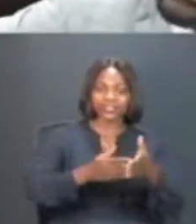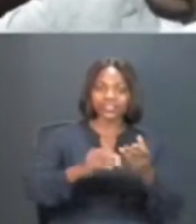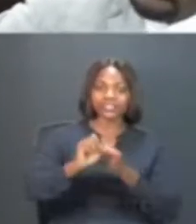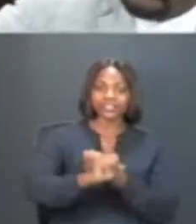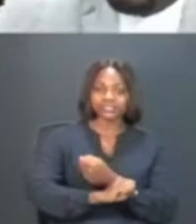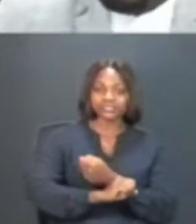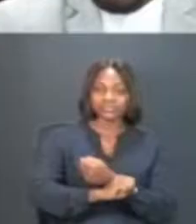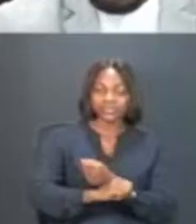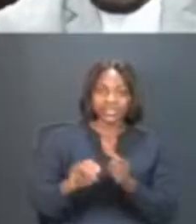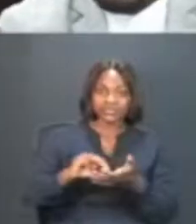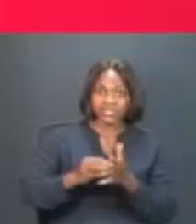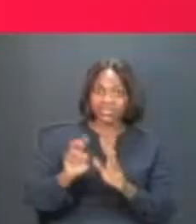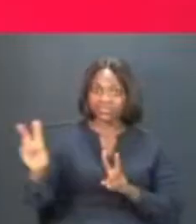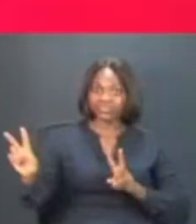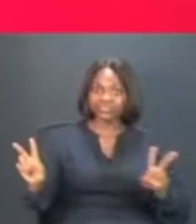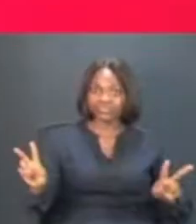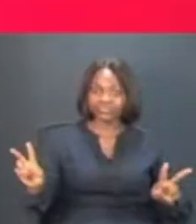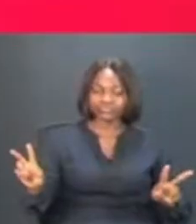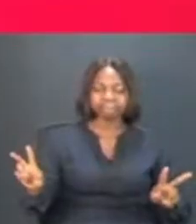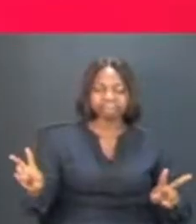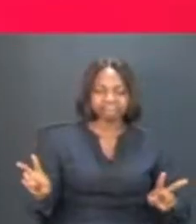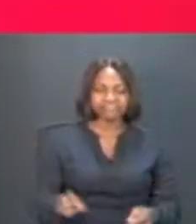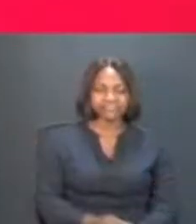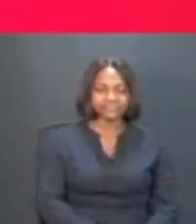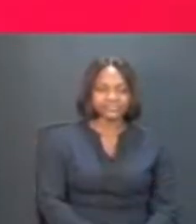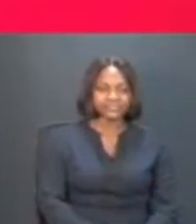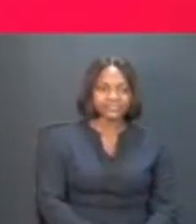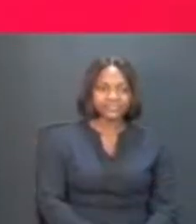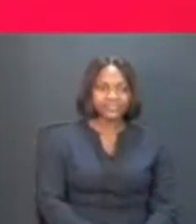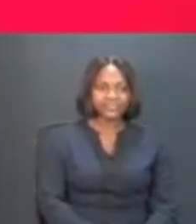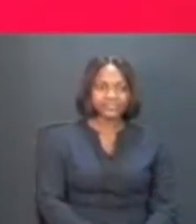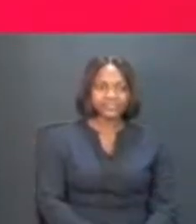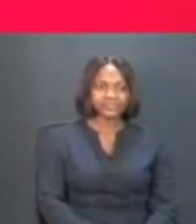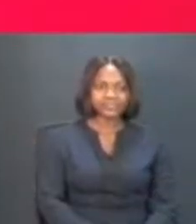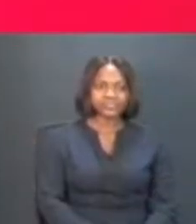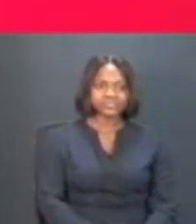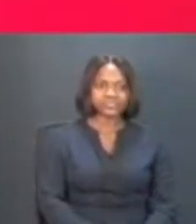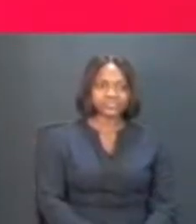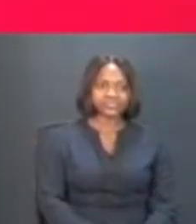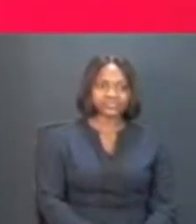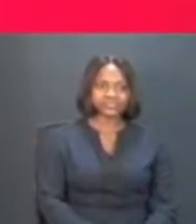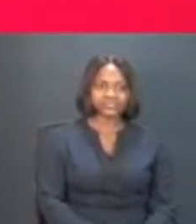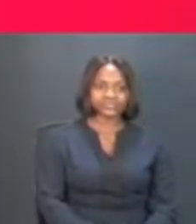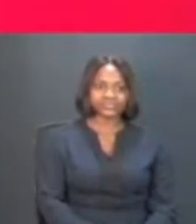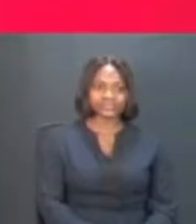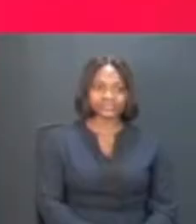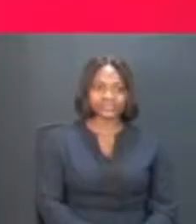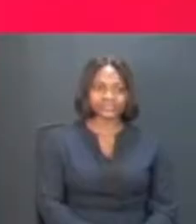means 2. That's so, Mr. Speaker. If that's the case. Thank you.